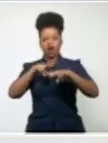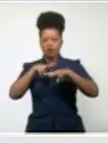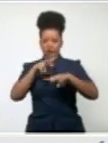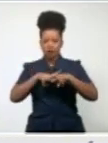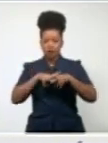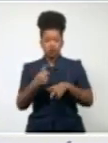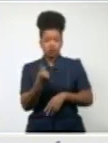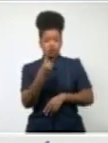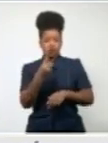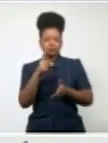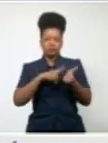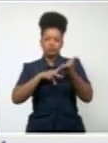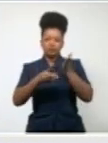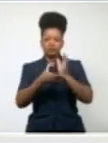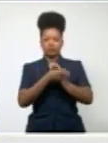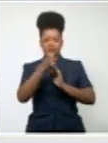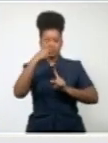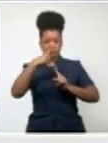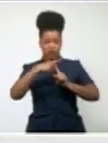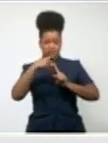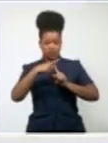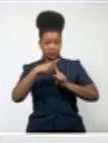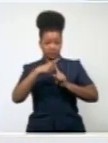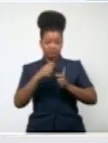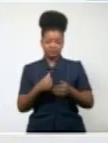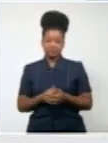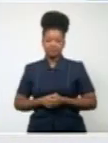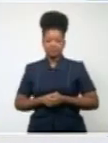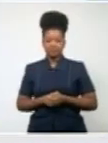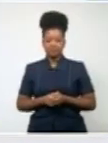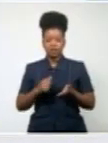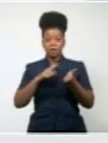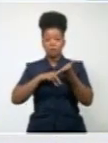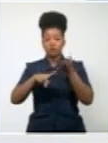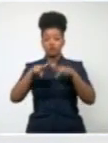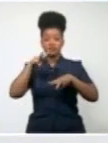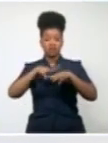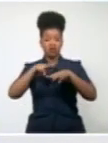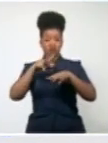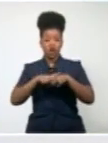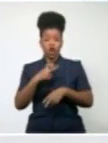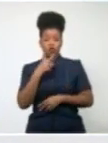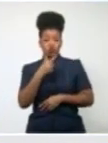88.8%, and 1 from the province of Matanzas.